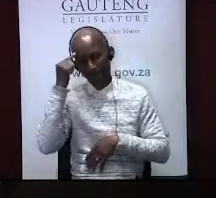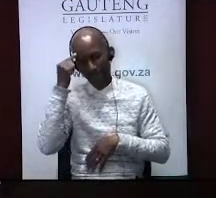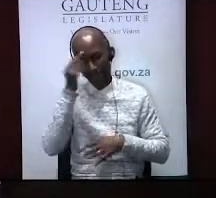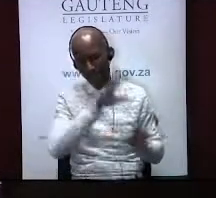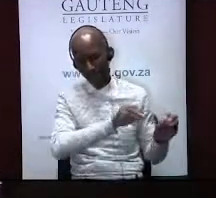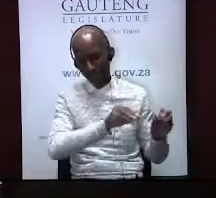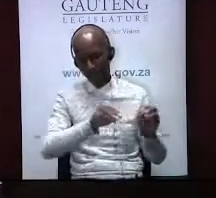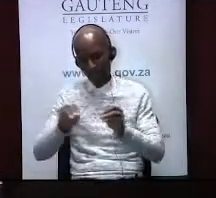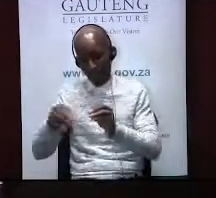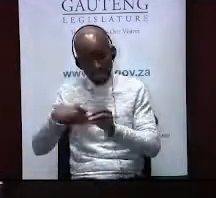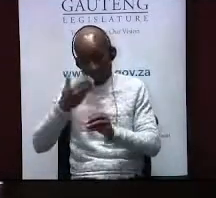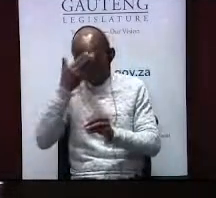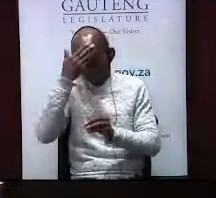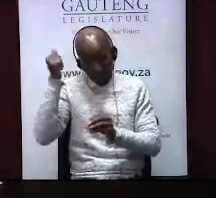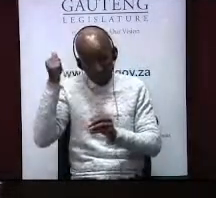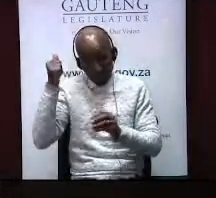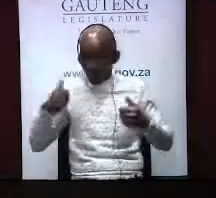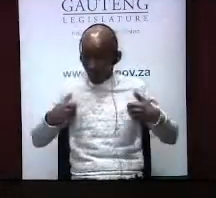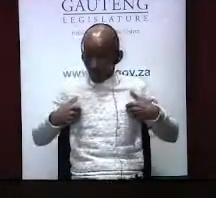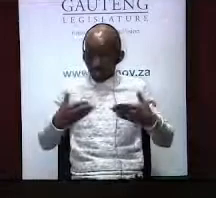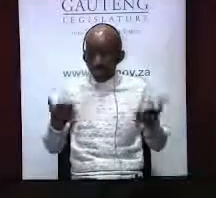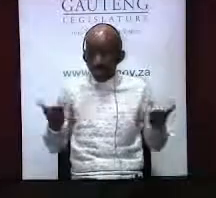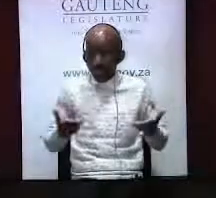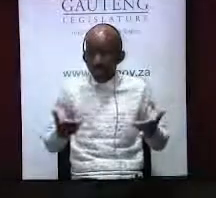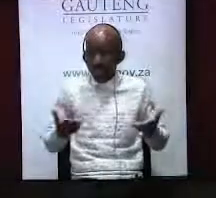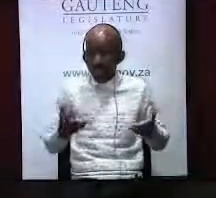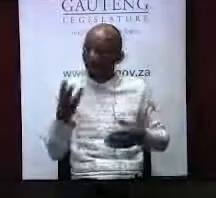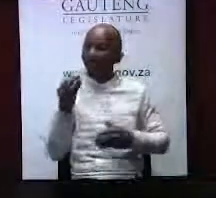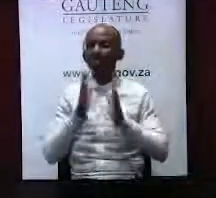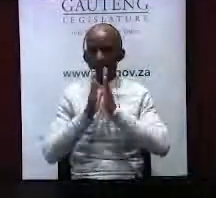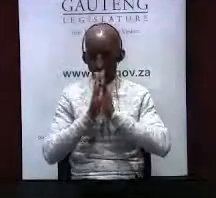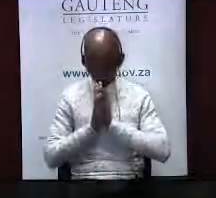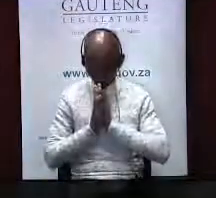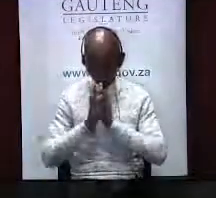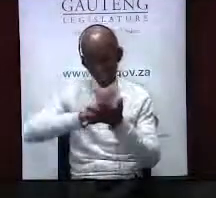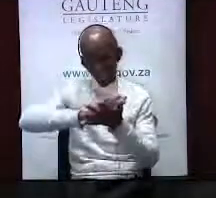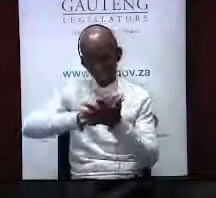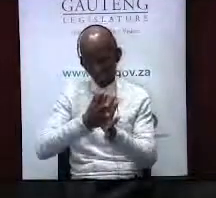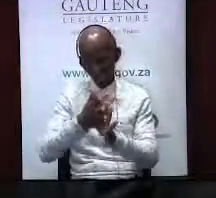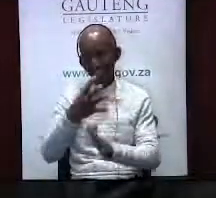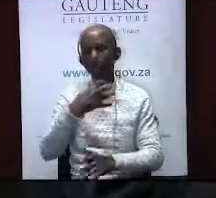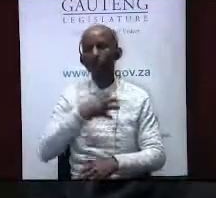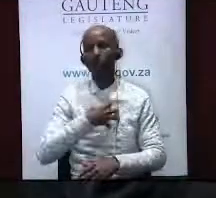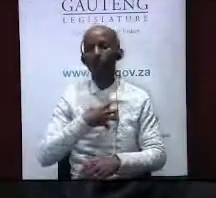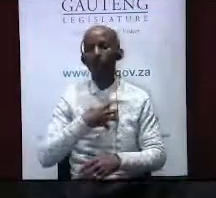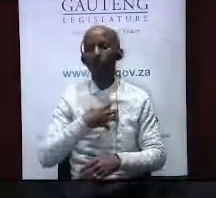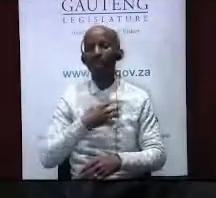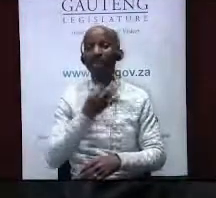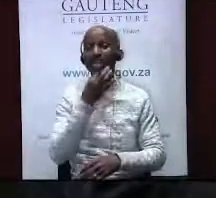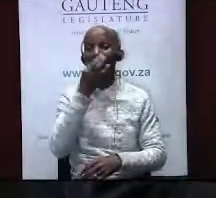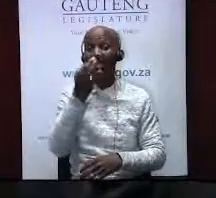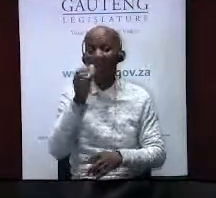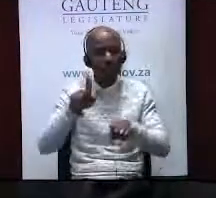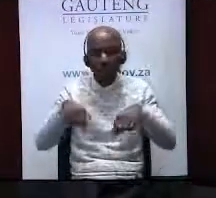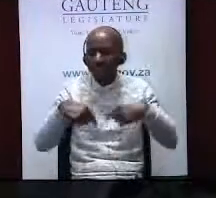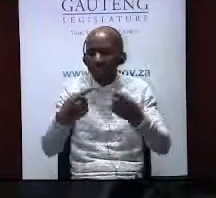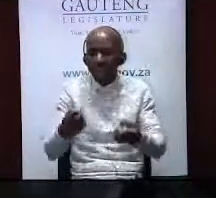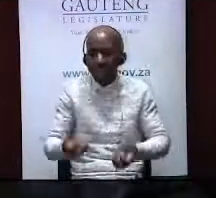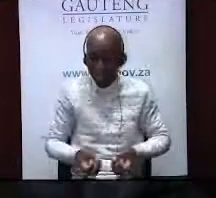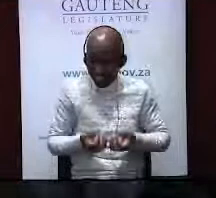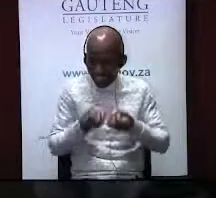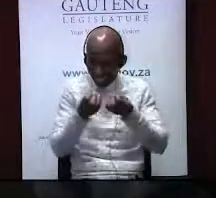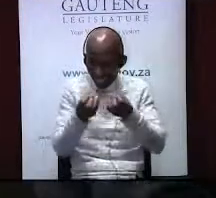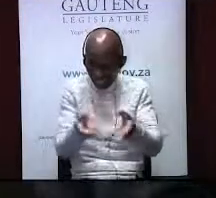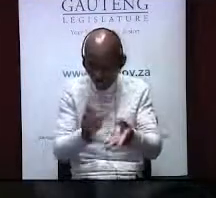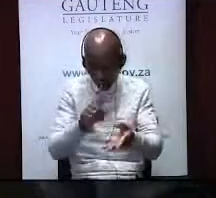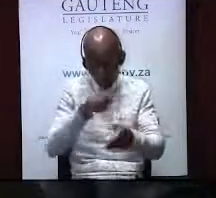mind-moving, and I don't even know how to start with it. The church, it is distressed on its own. And it says that you cannot give